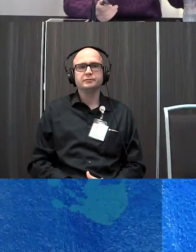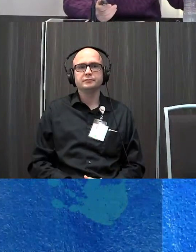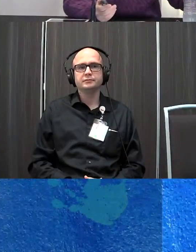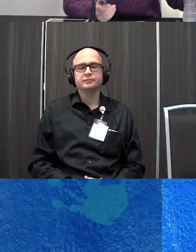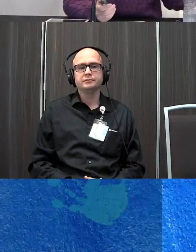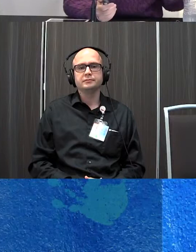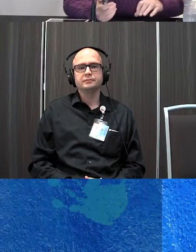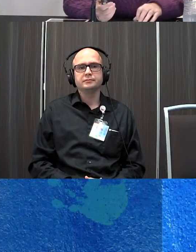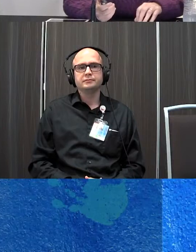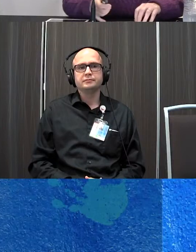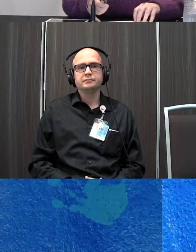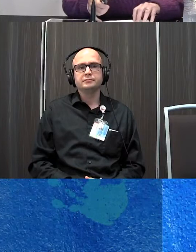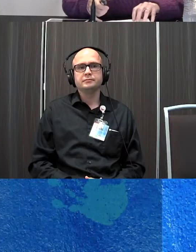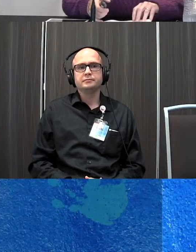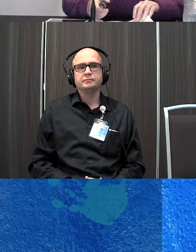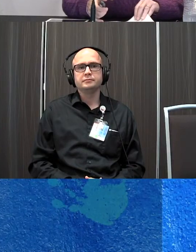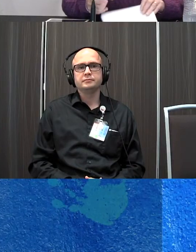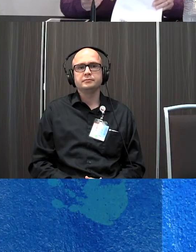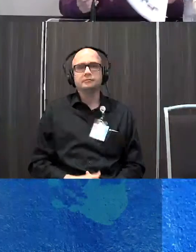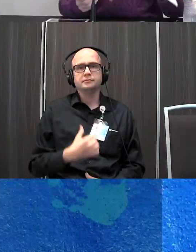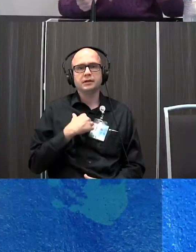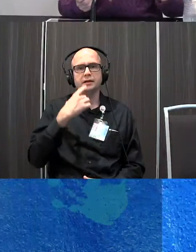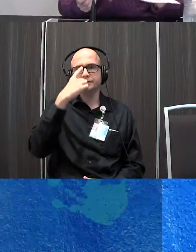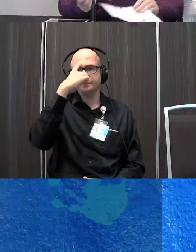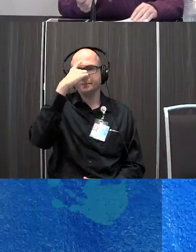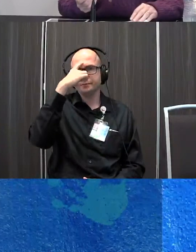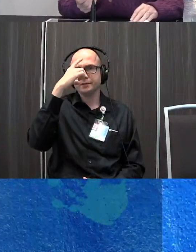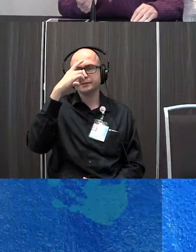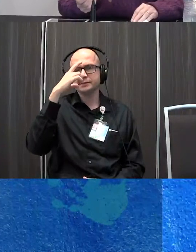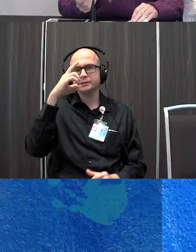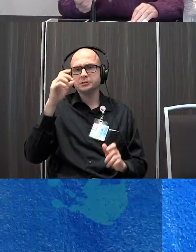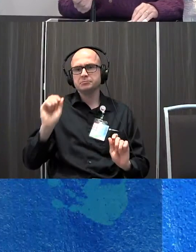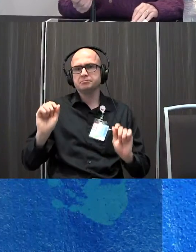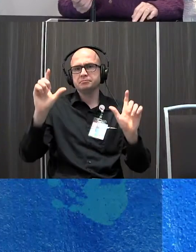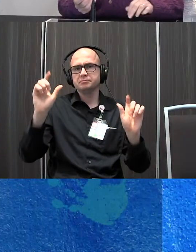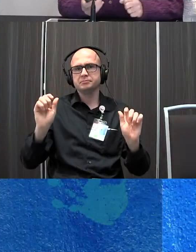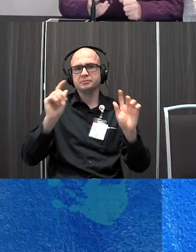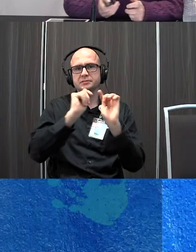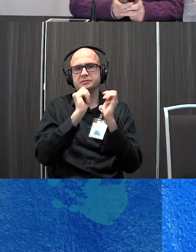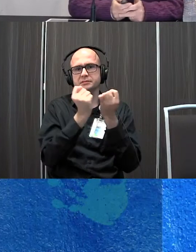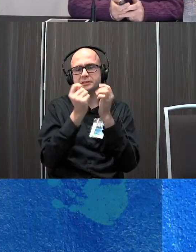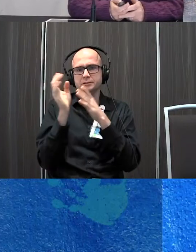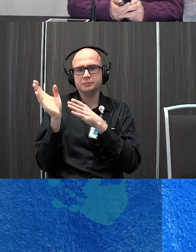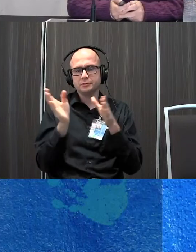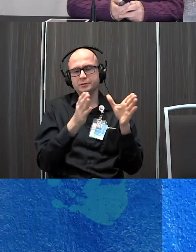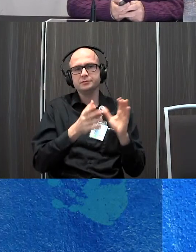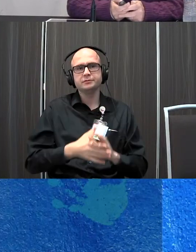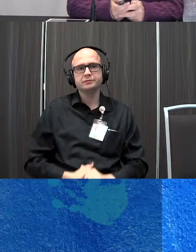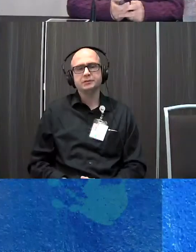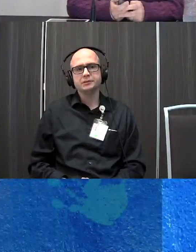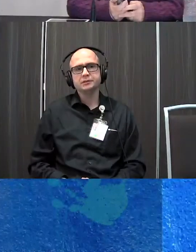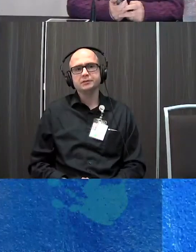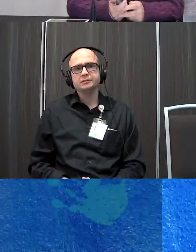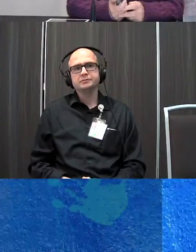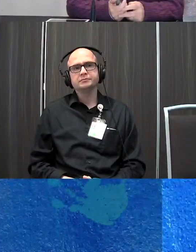to. Because I'm our trying to next think there's a our next specific slides are kind of example. like teams and strategies. So